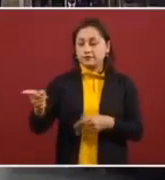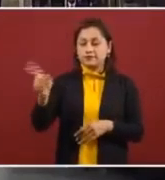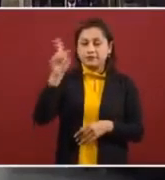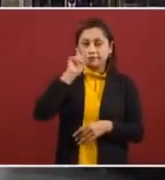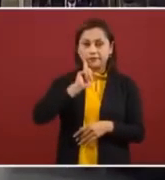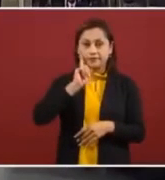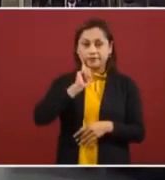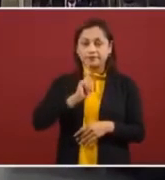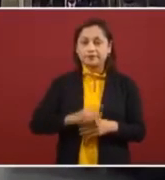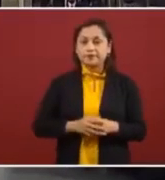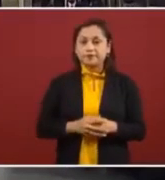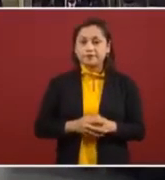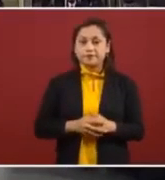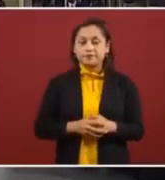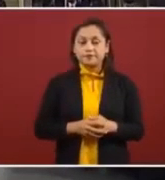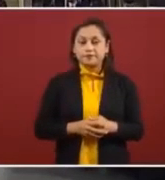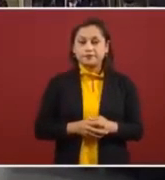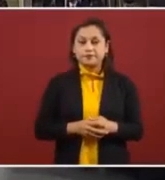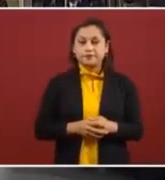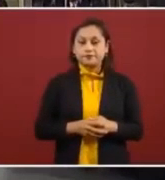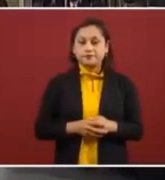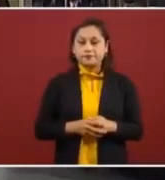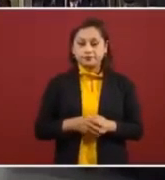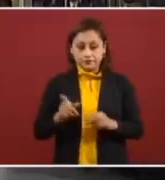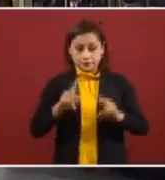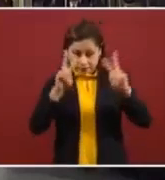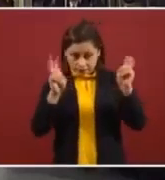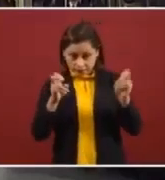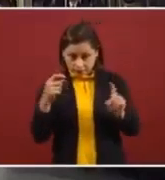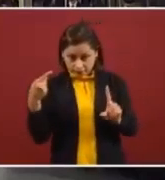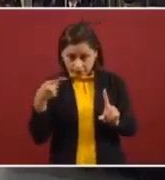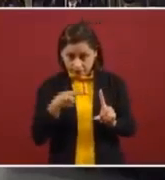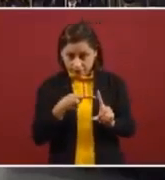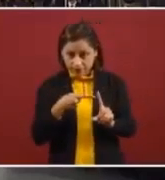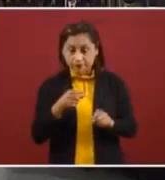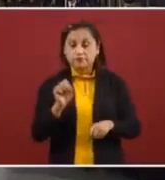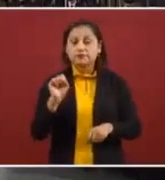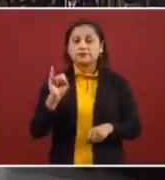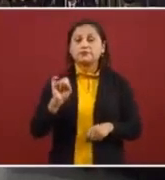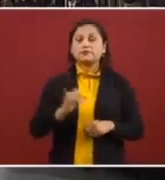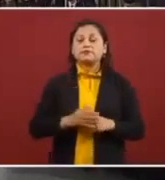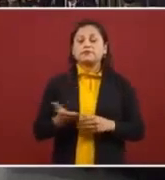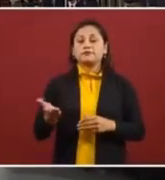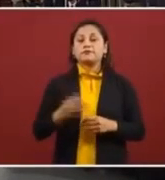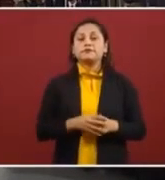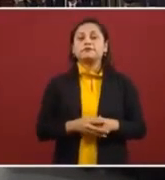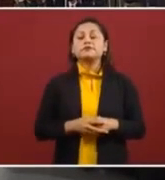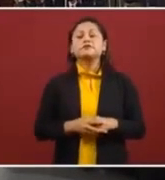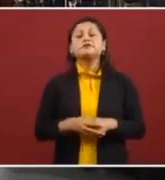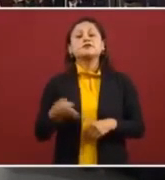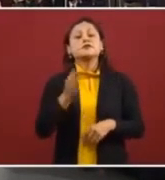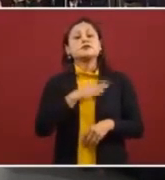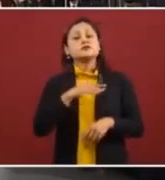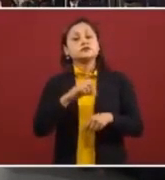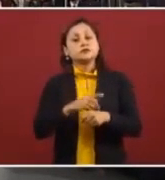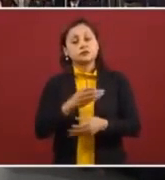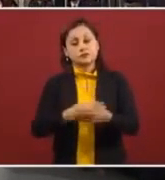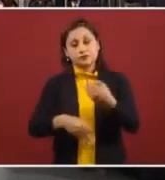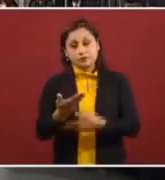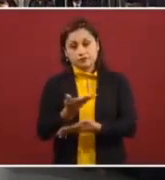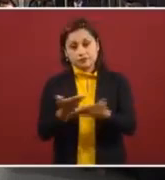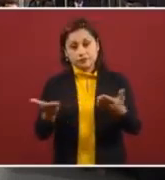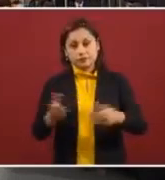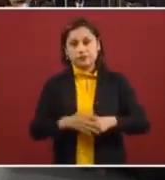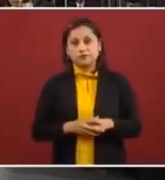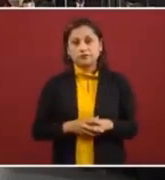Punto MX Gov. Somewhere, I didn't finish writing it out, but they do have that. Dentro de las exposiciones